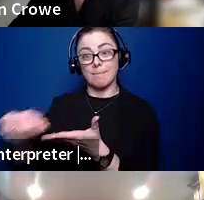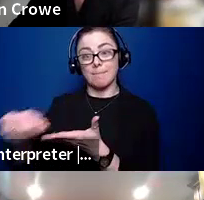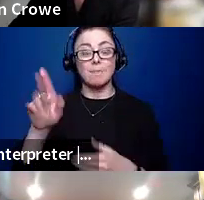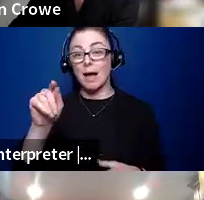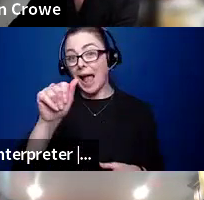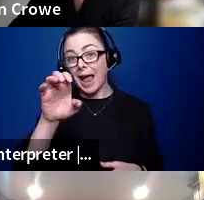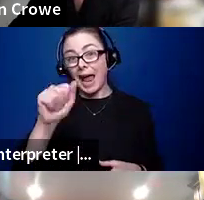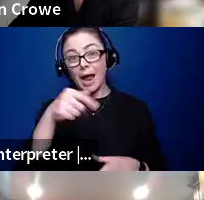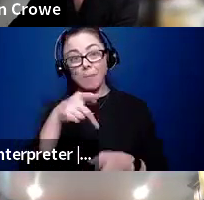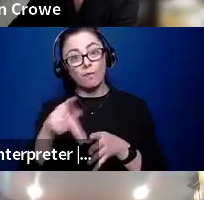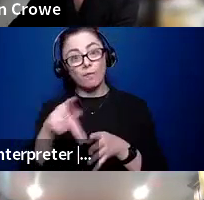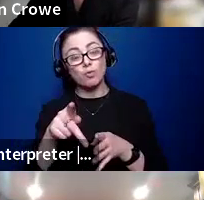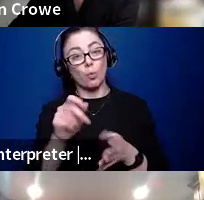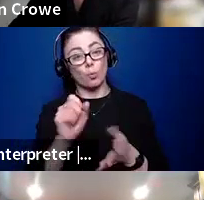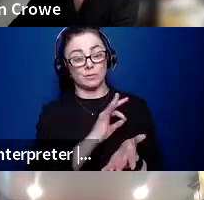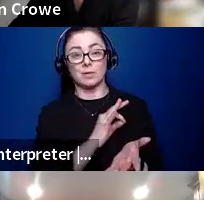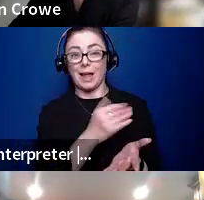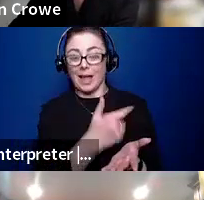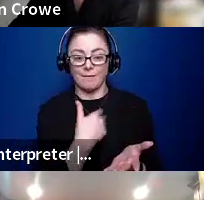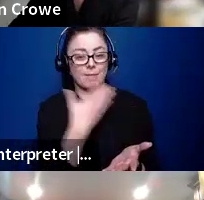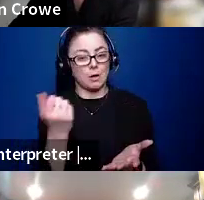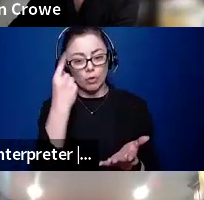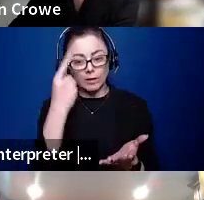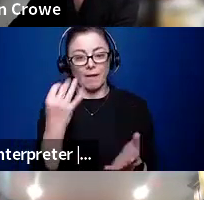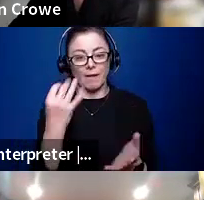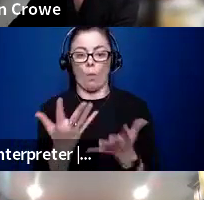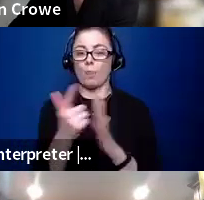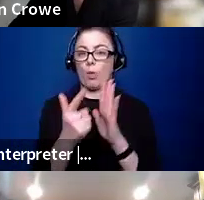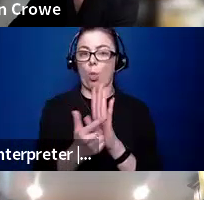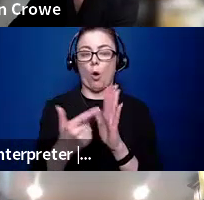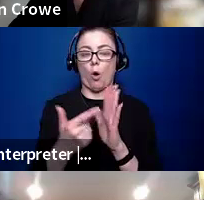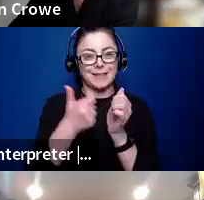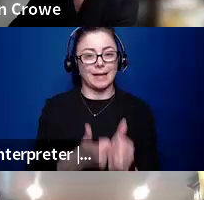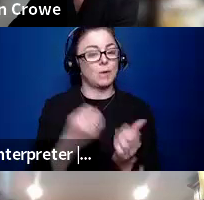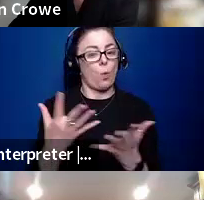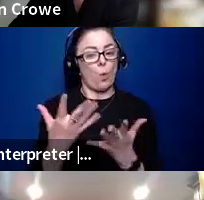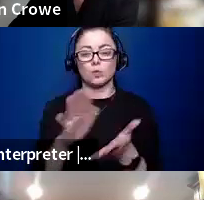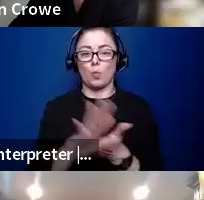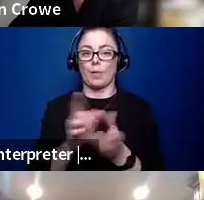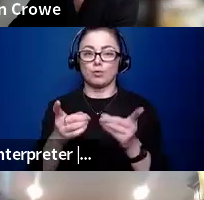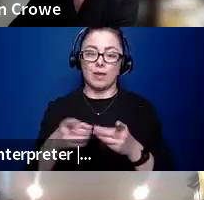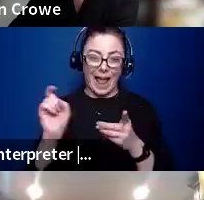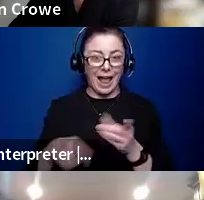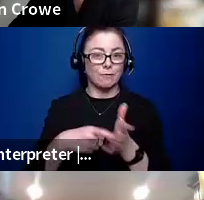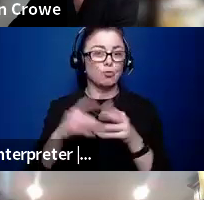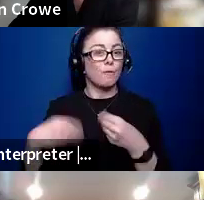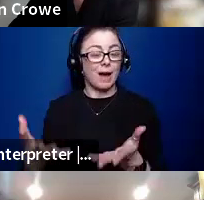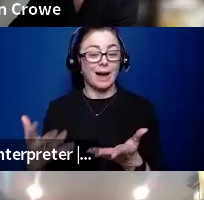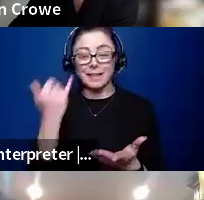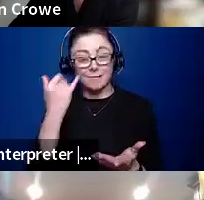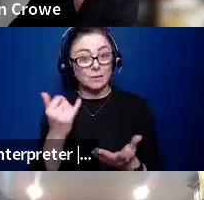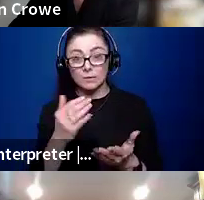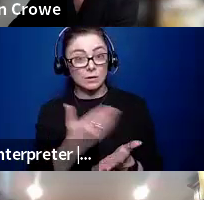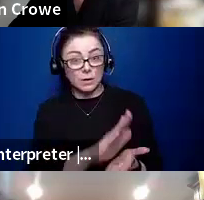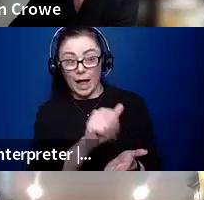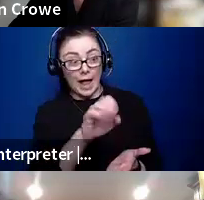the best understanding of what the law says and what school districts have to provide. And had it not been for the AEAs, when we were going through that process, I would